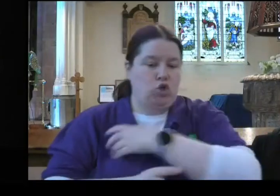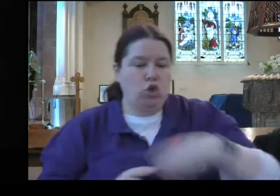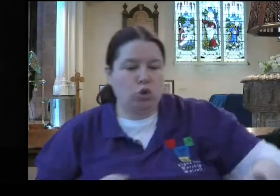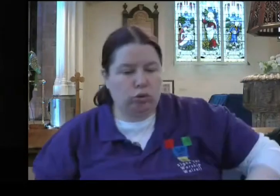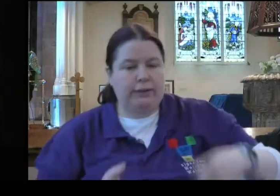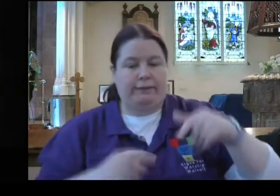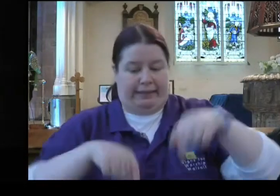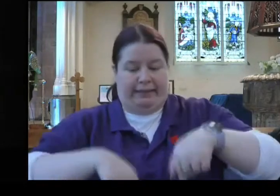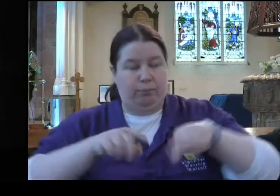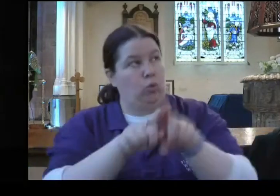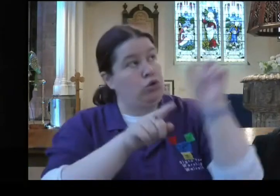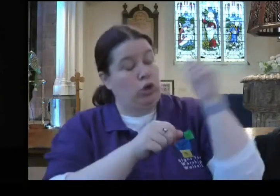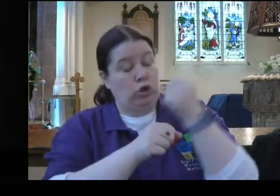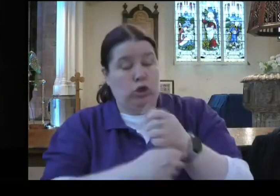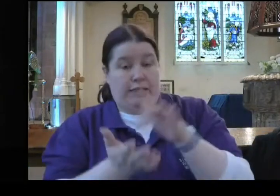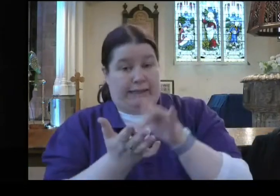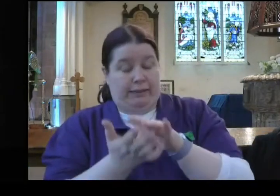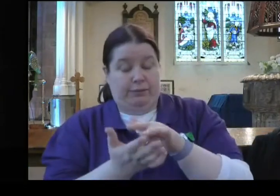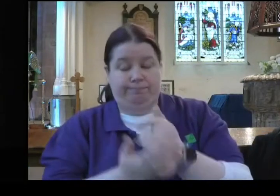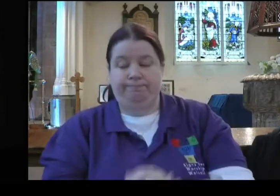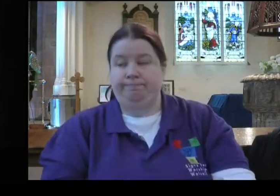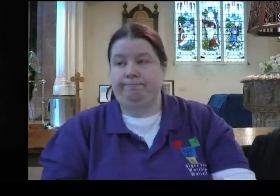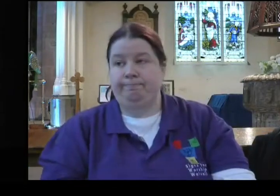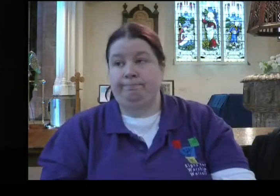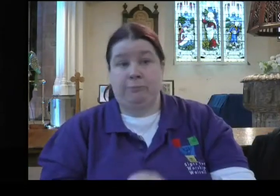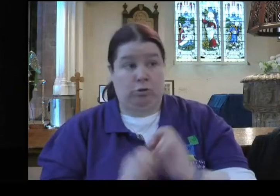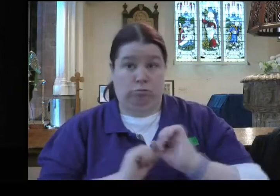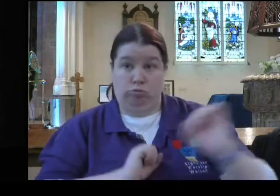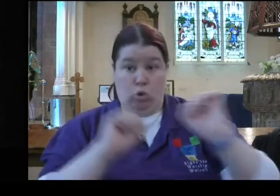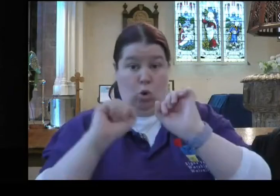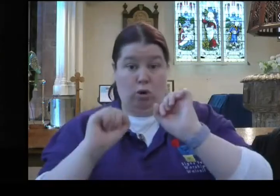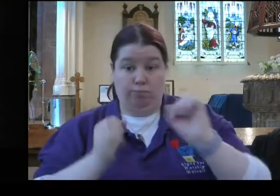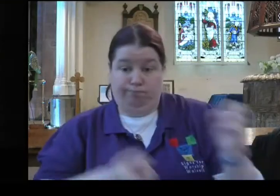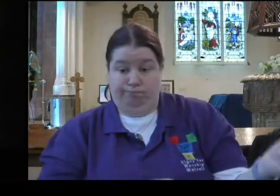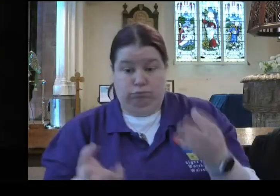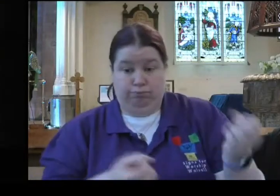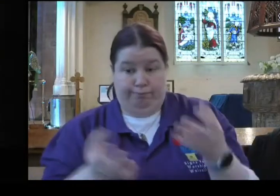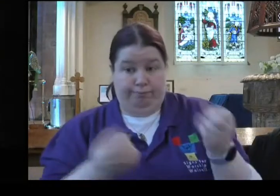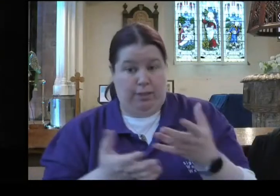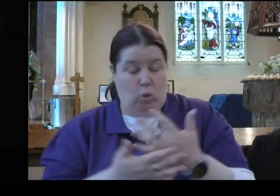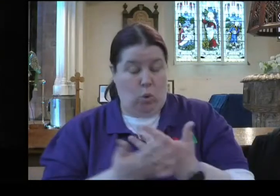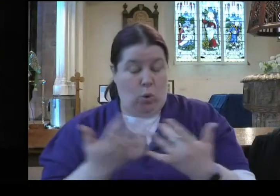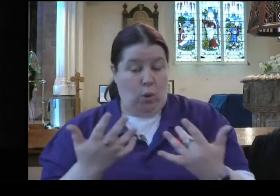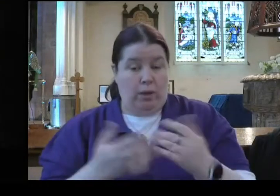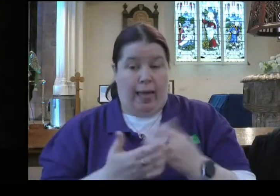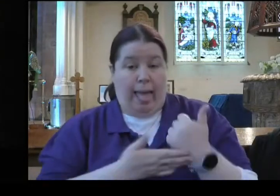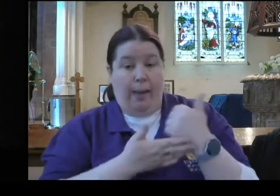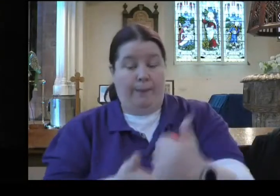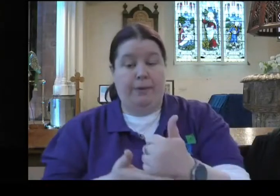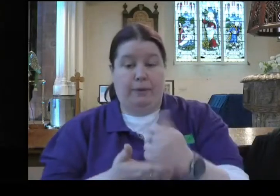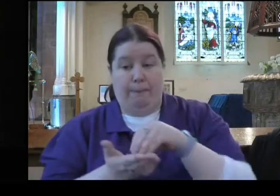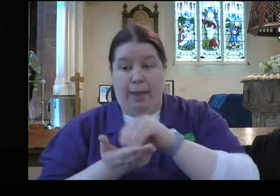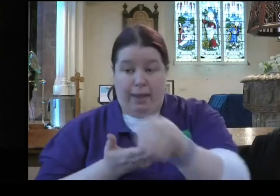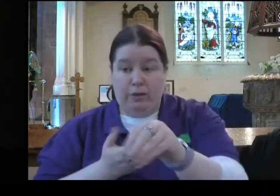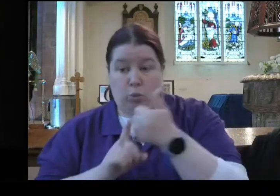church centre. So, speaking of your generosity, it also helps pay for some of our sessional workers, for